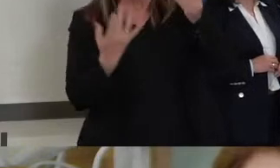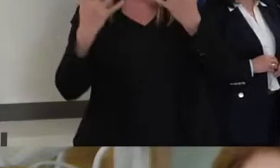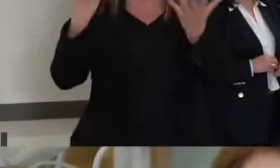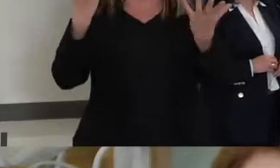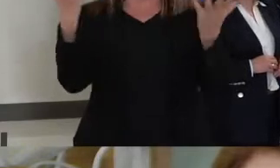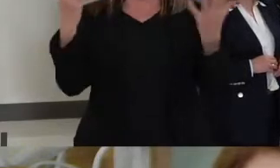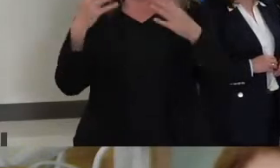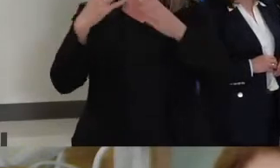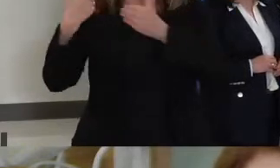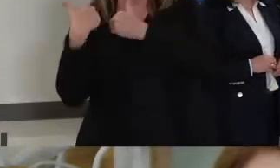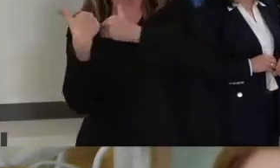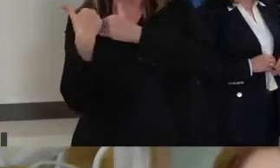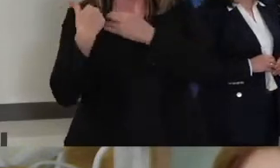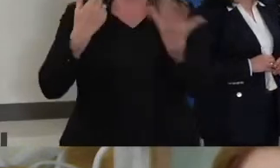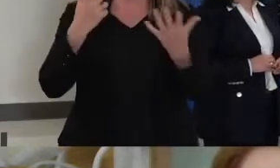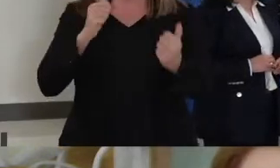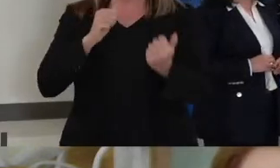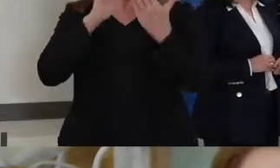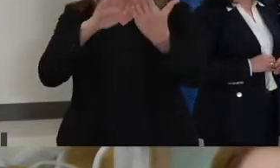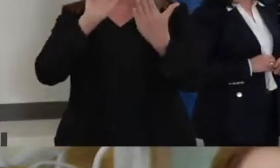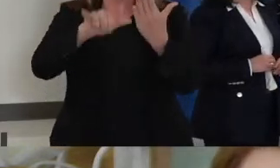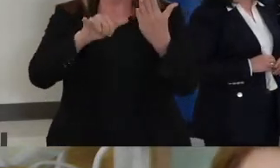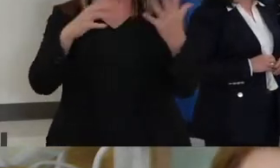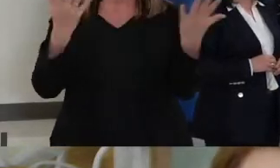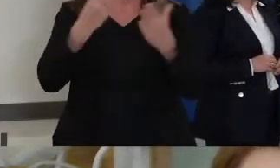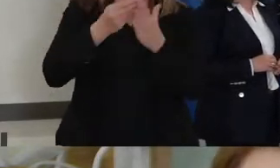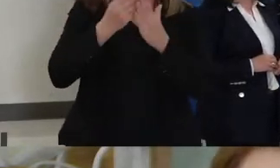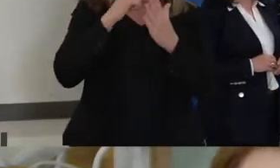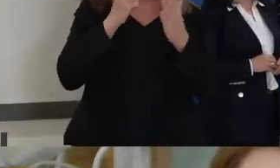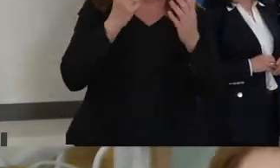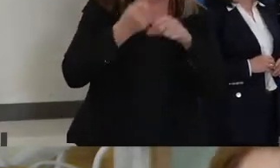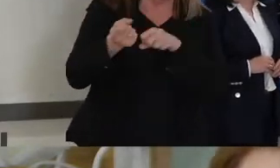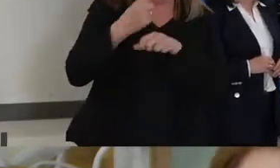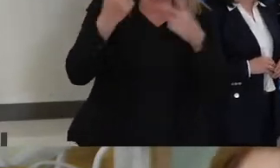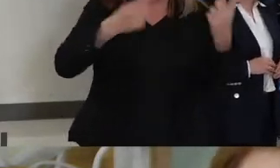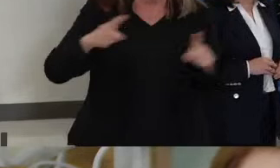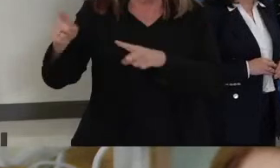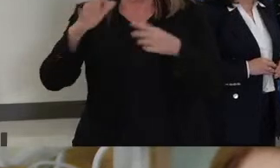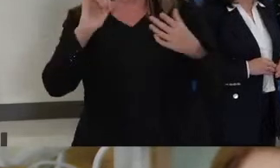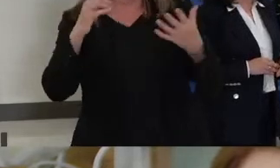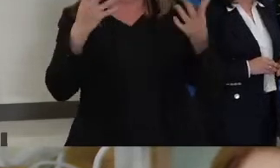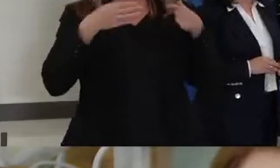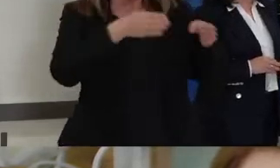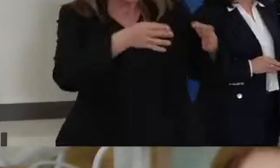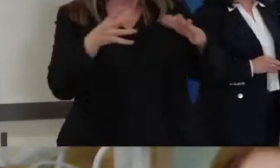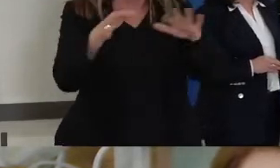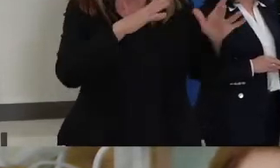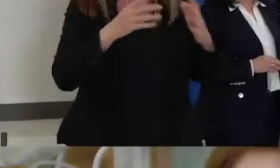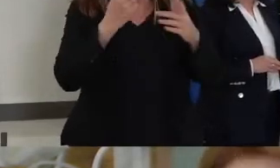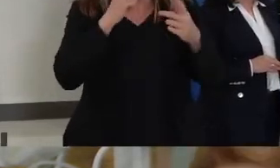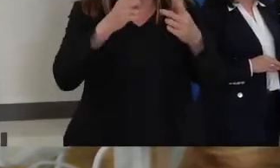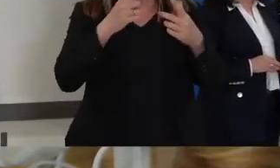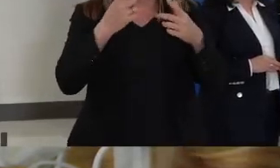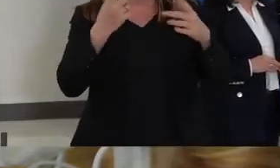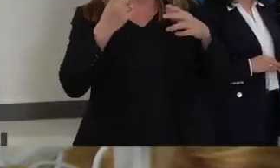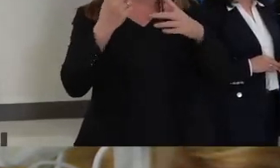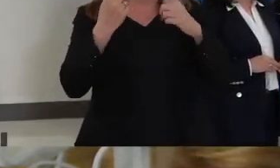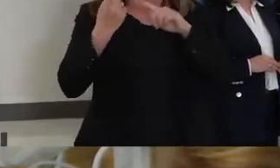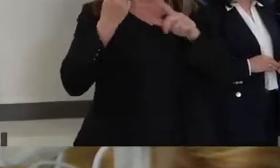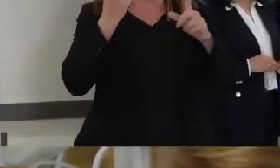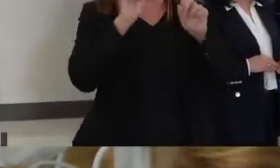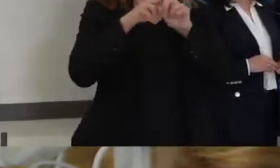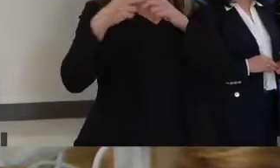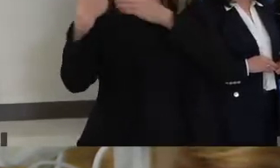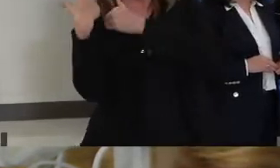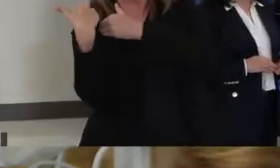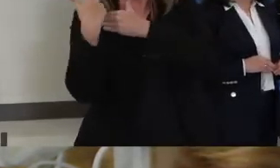addressing that fundamental vexing issue of what's happening on the streets and sidewalks by putting some real accountability and real